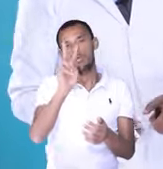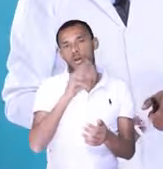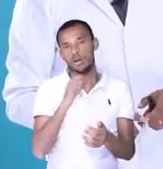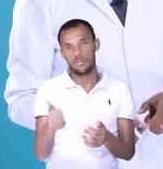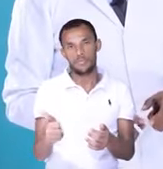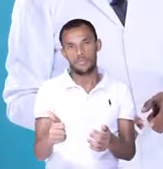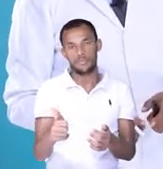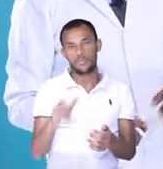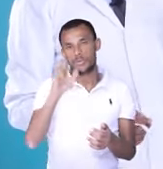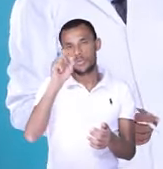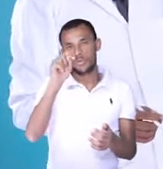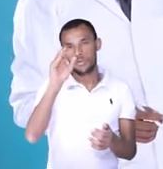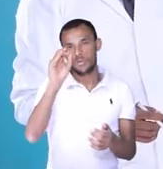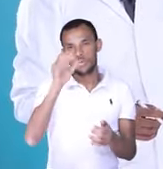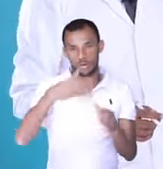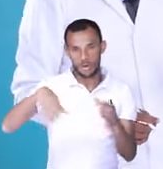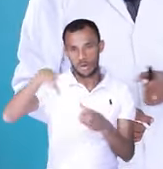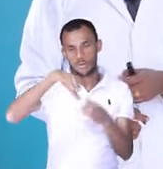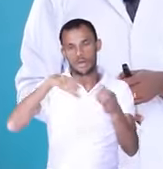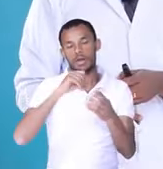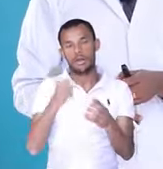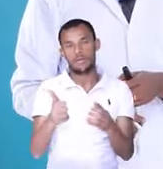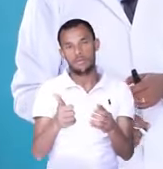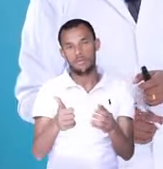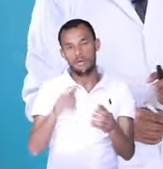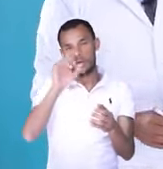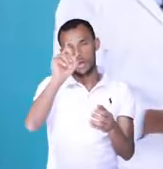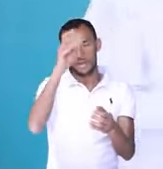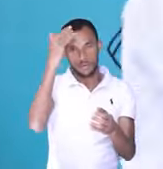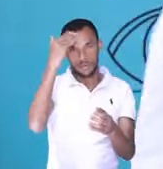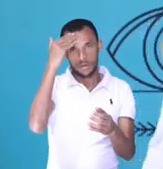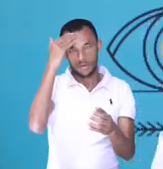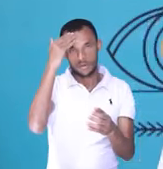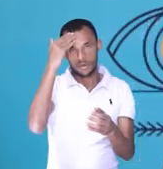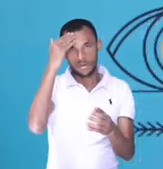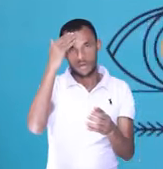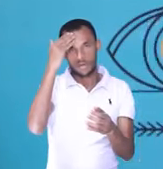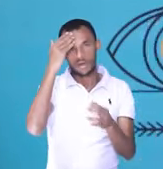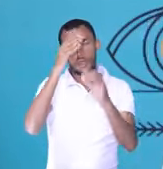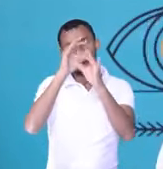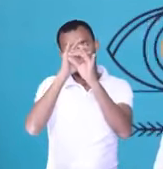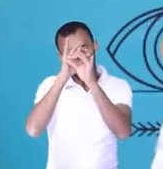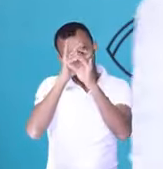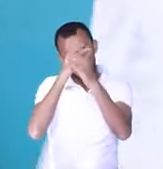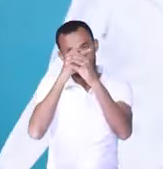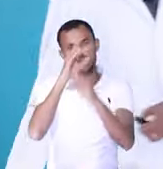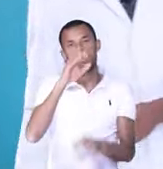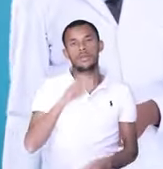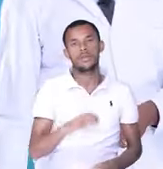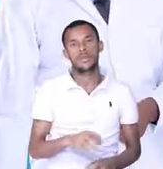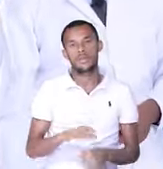similar to stoichiometric coefficient. X is determined by experimentally. X